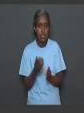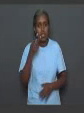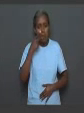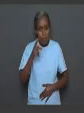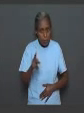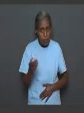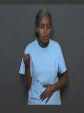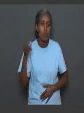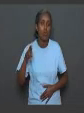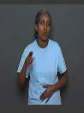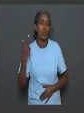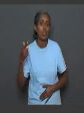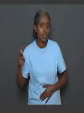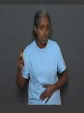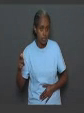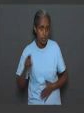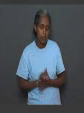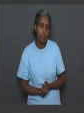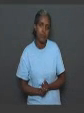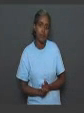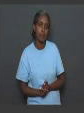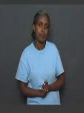purple or green?